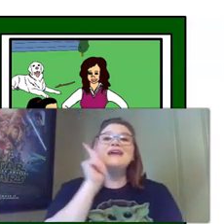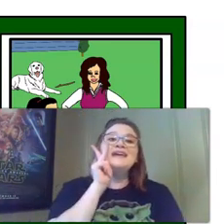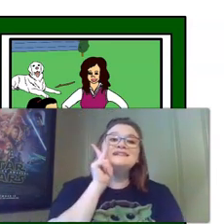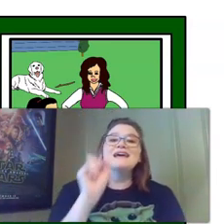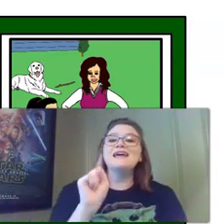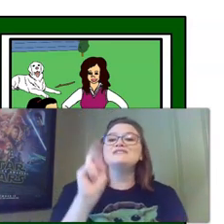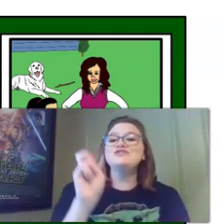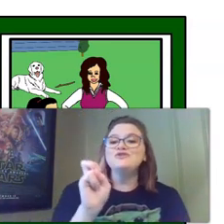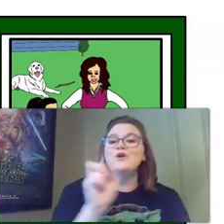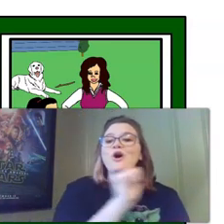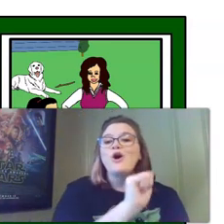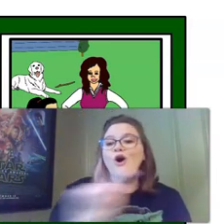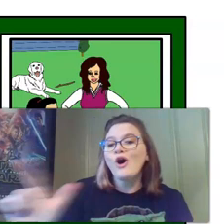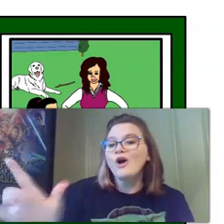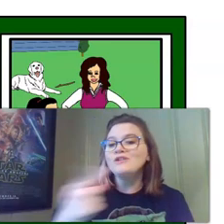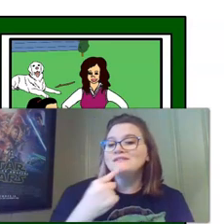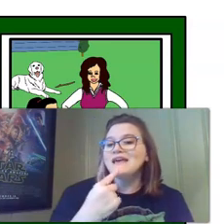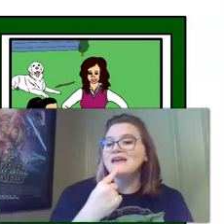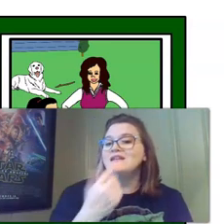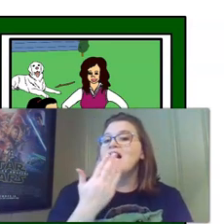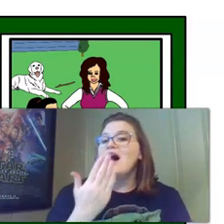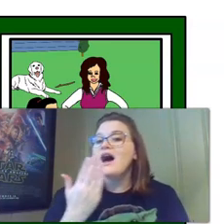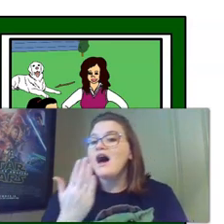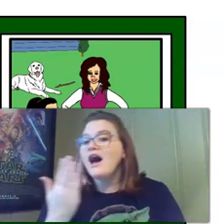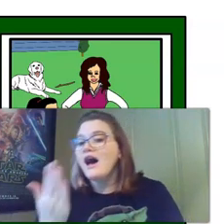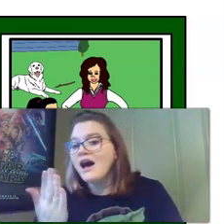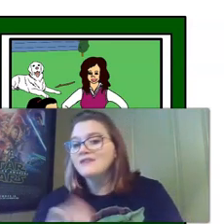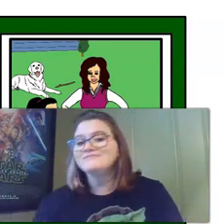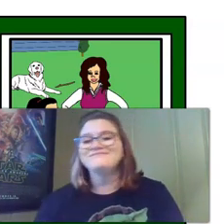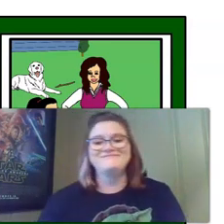Pete, Kate, and Sue all said,